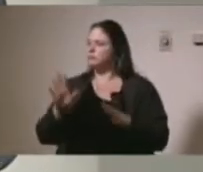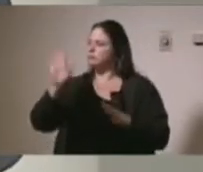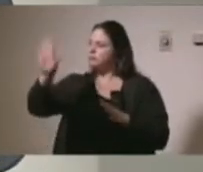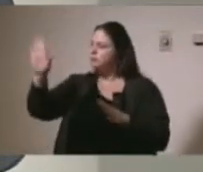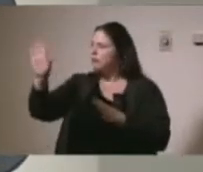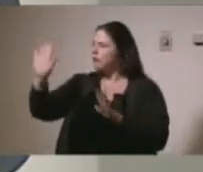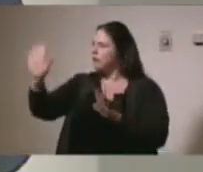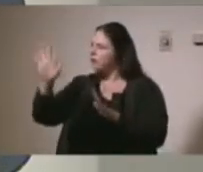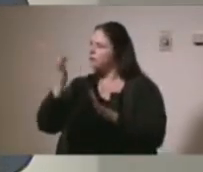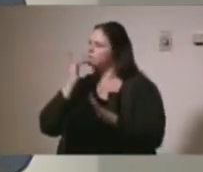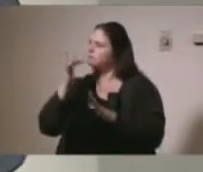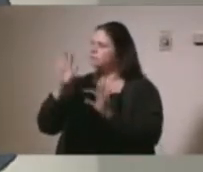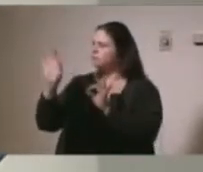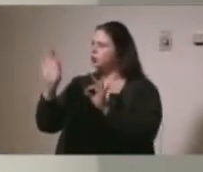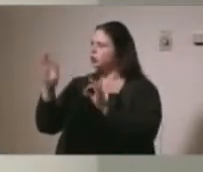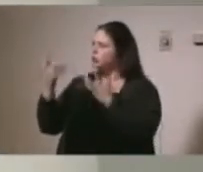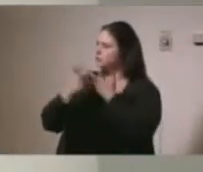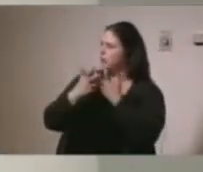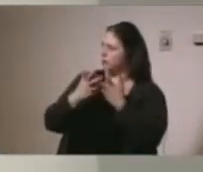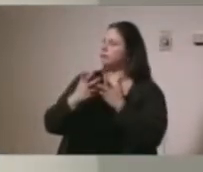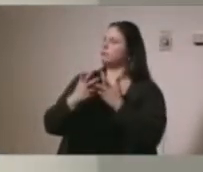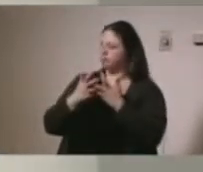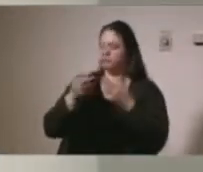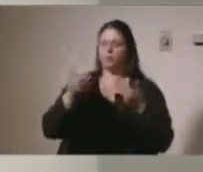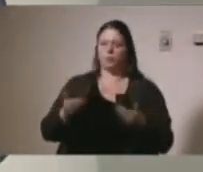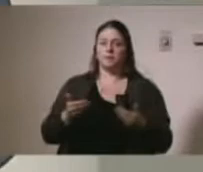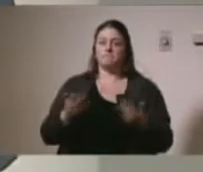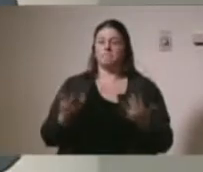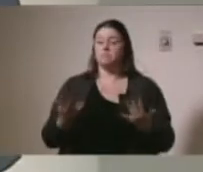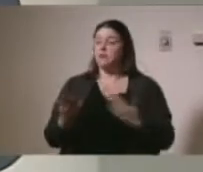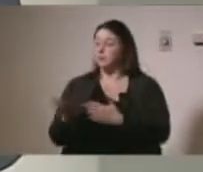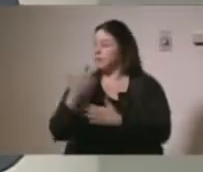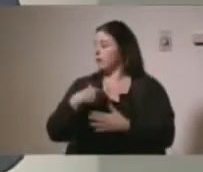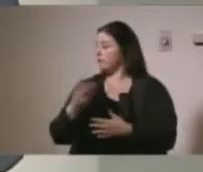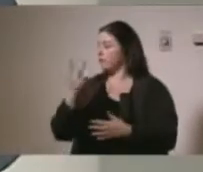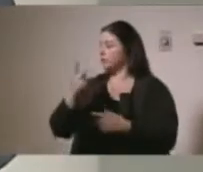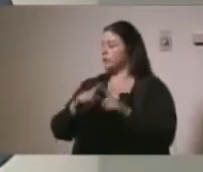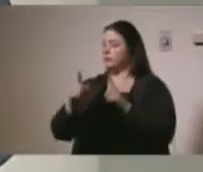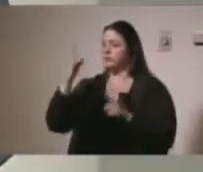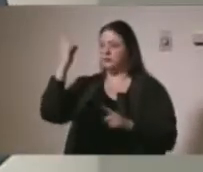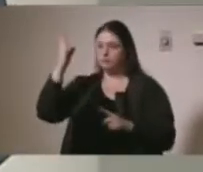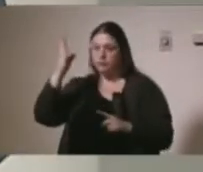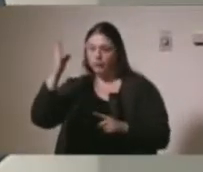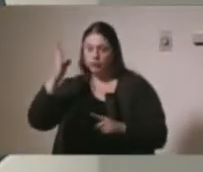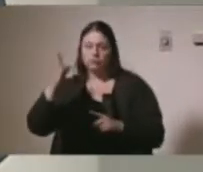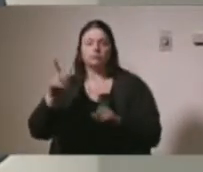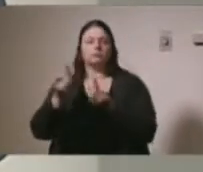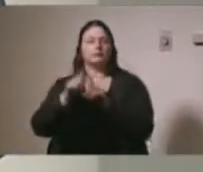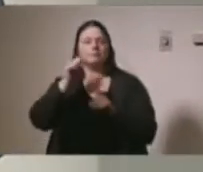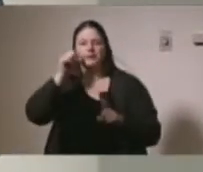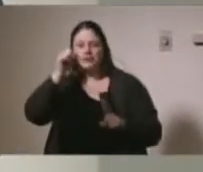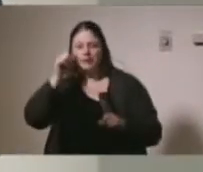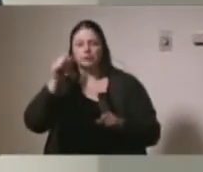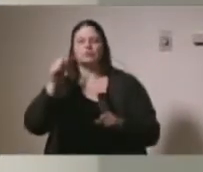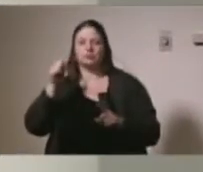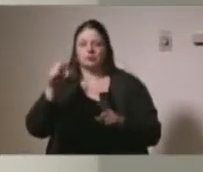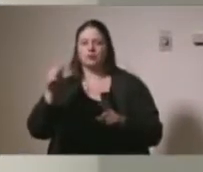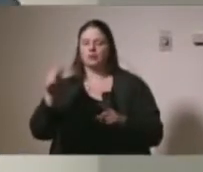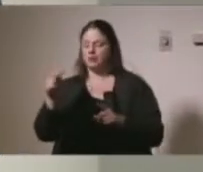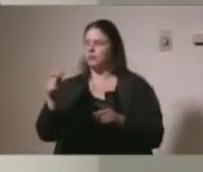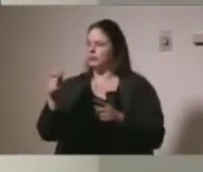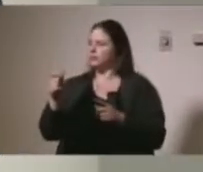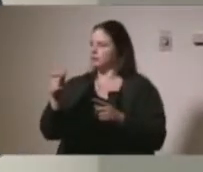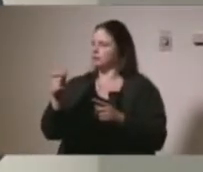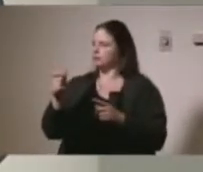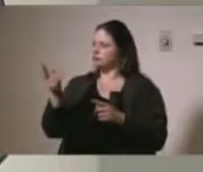we find interesting. This morning, we have two speakers. We will do what we did yesterday, that is give them the opportunity